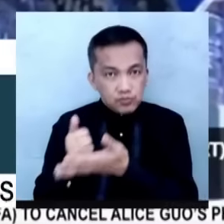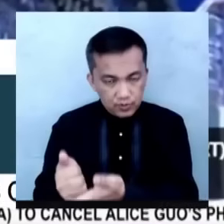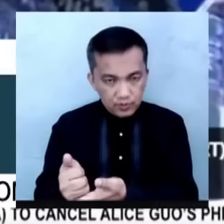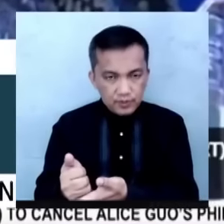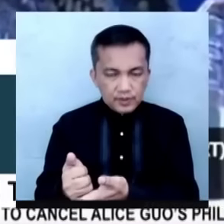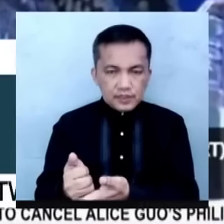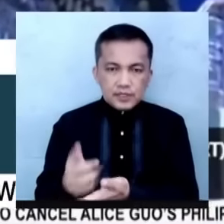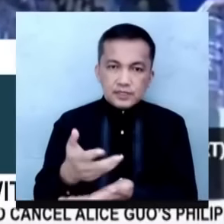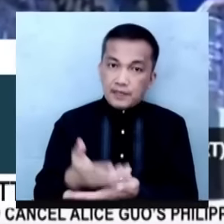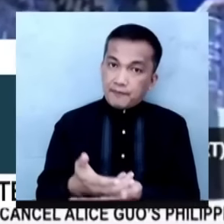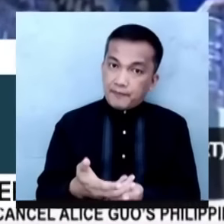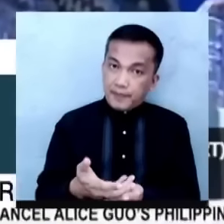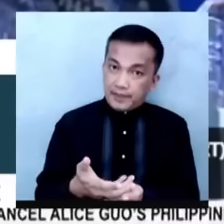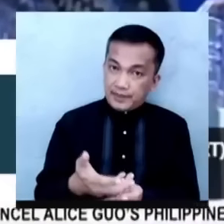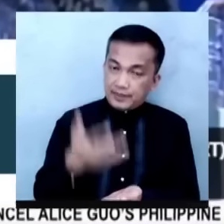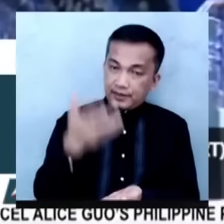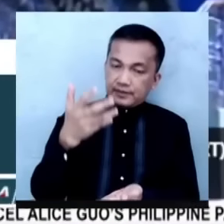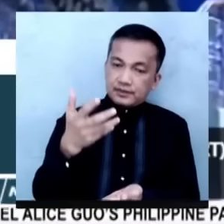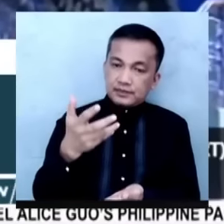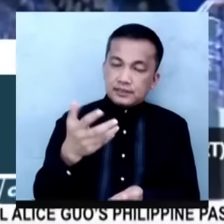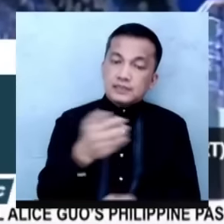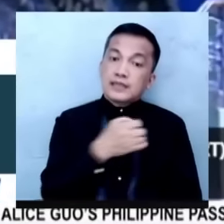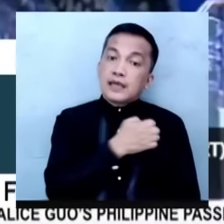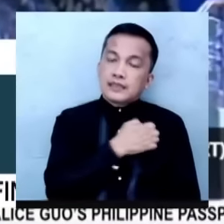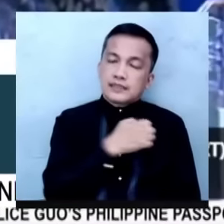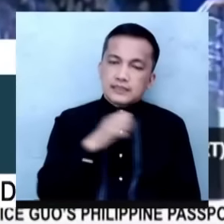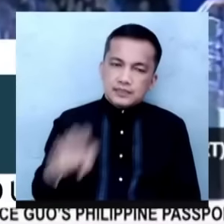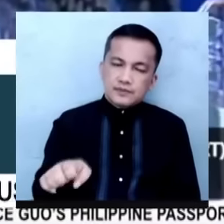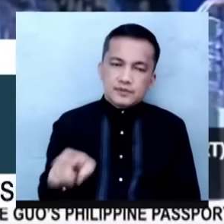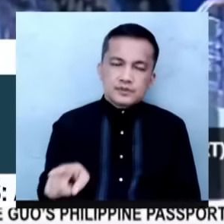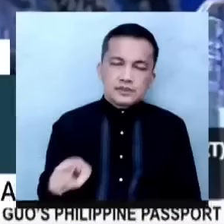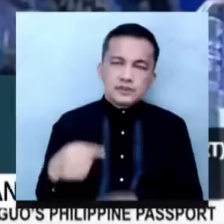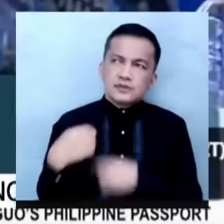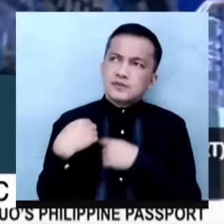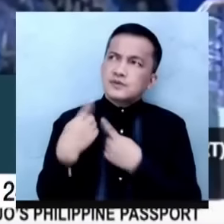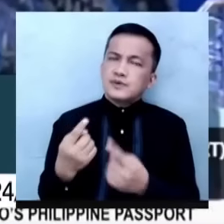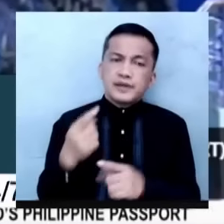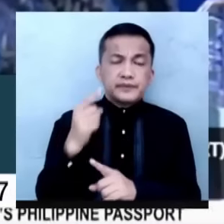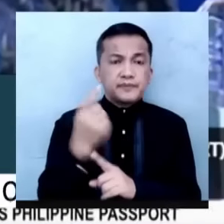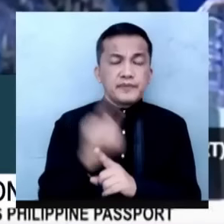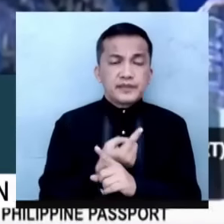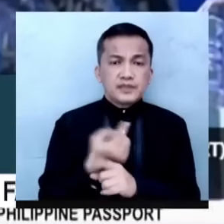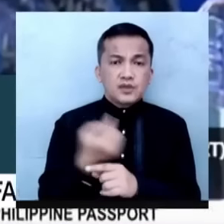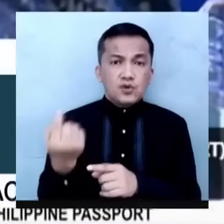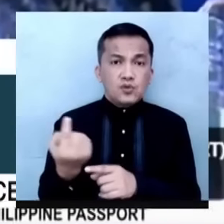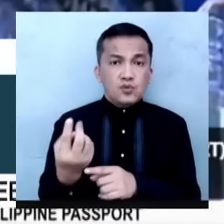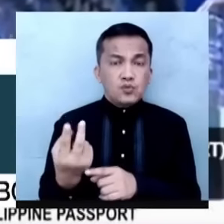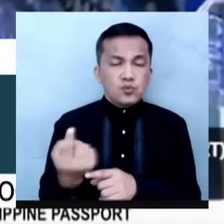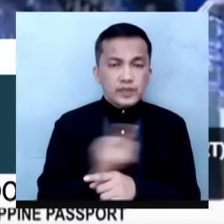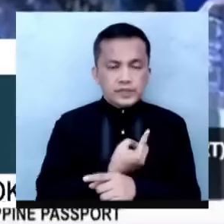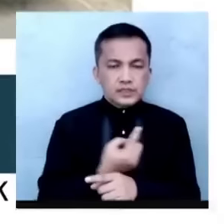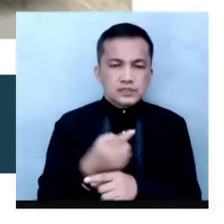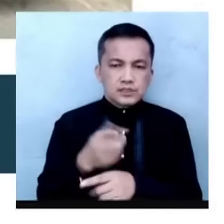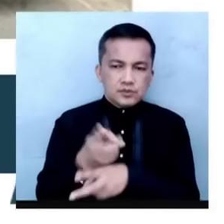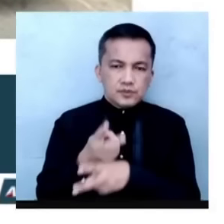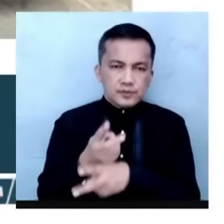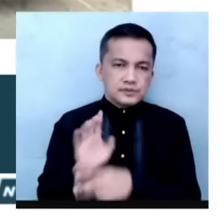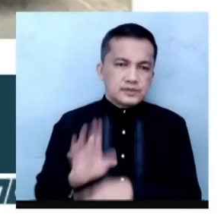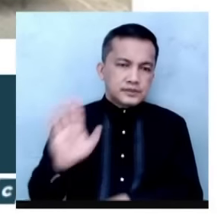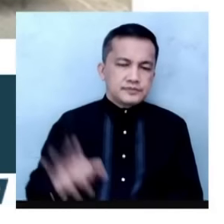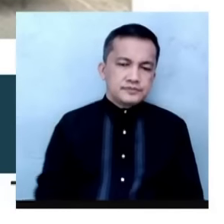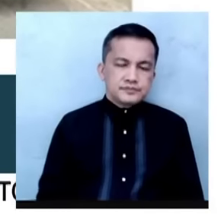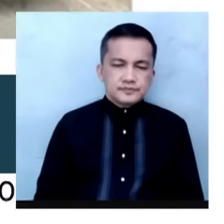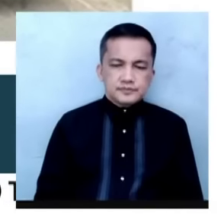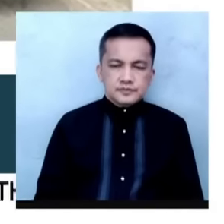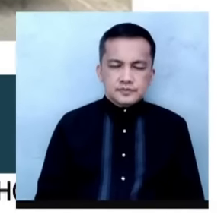nagpayaman, nag-enable, at sa mga nakalipas na buwan at linggo, kumupkop sa kanya. So meron kami pa